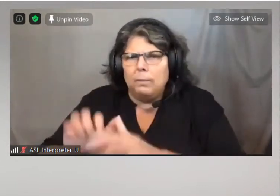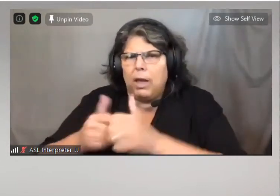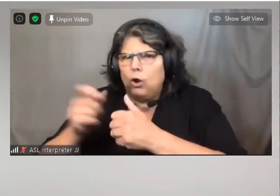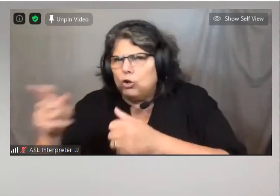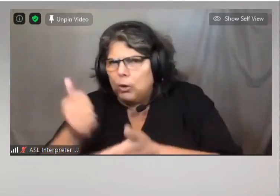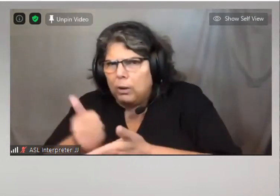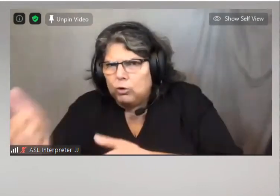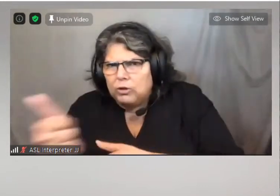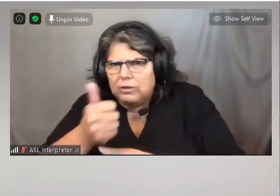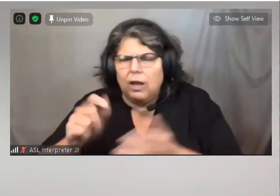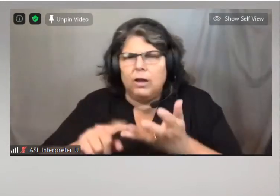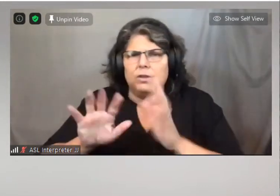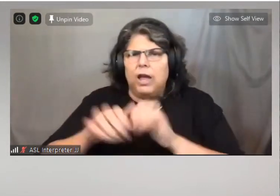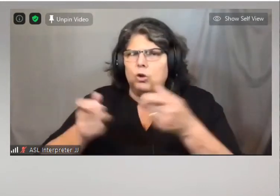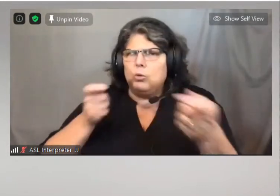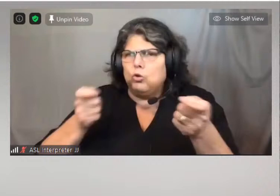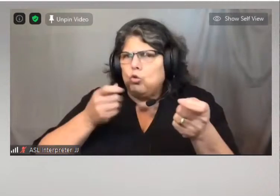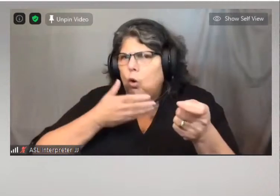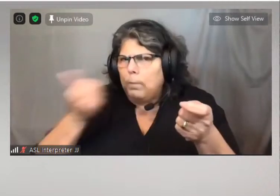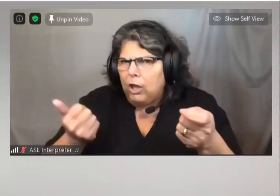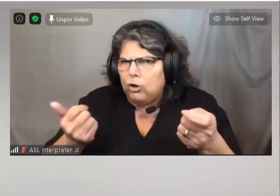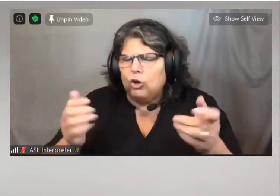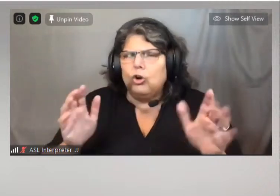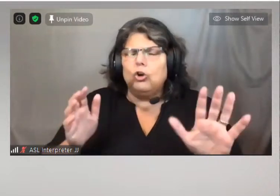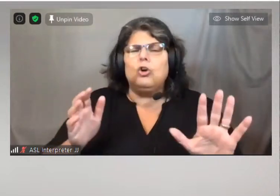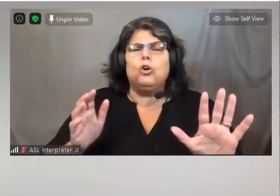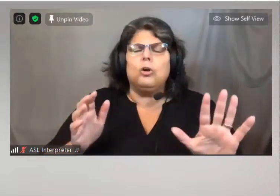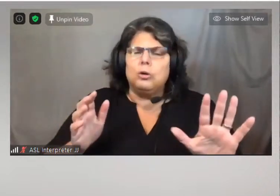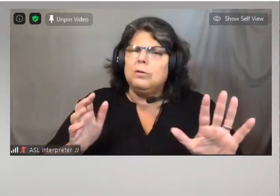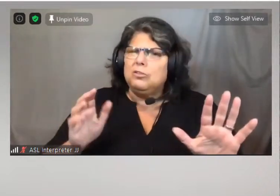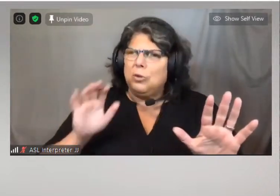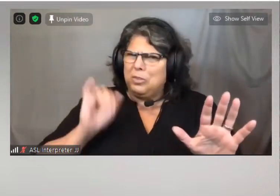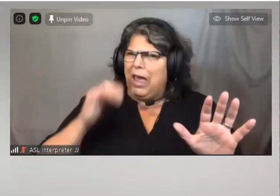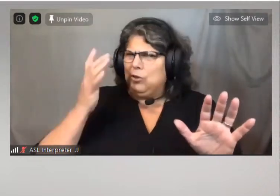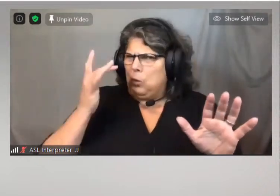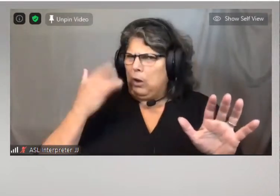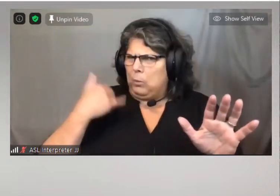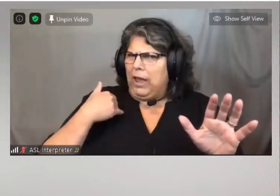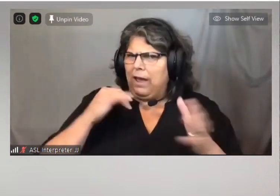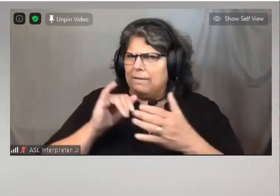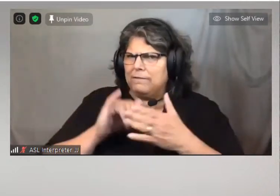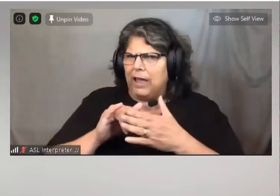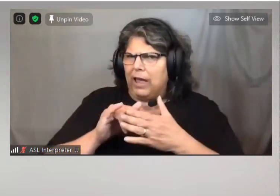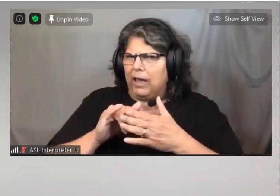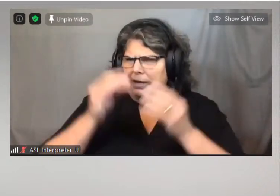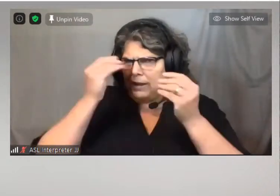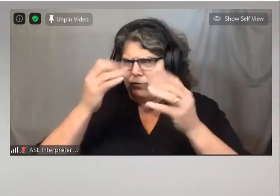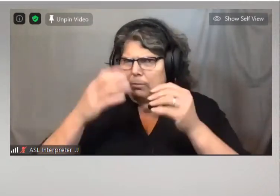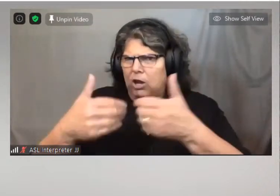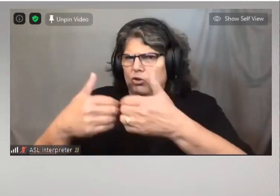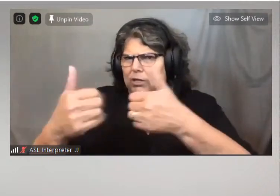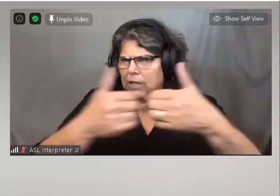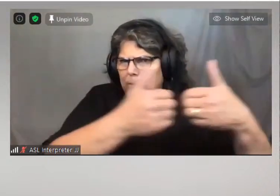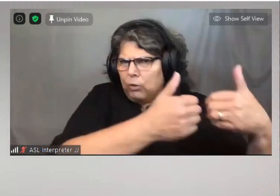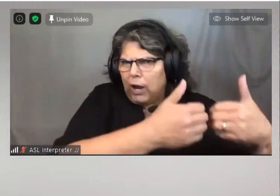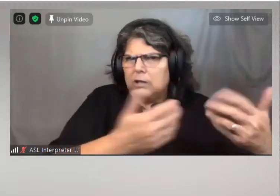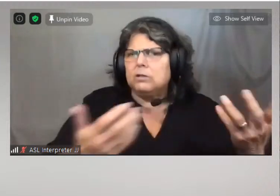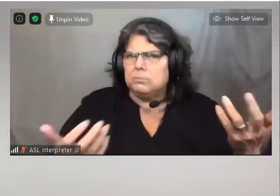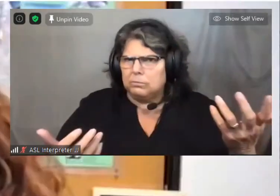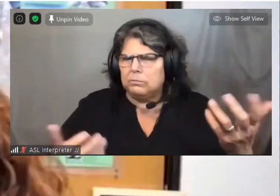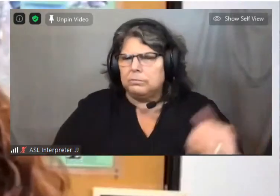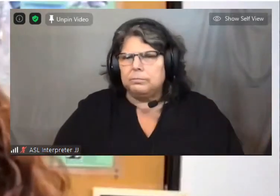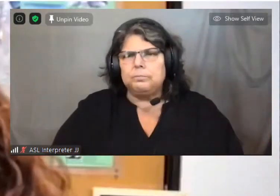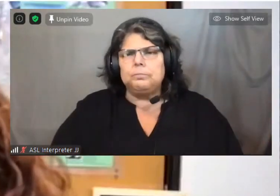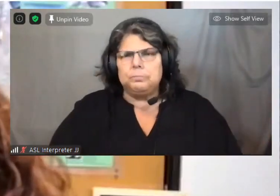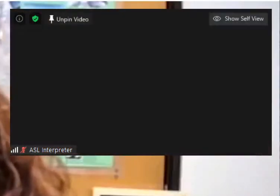do we get this under better control. So I think that's the reason for us having ethnicity data here. The